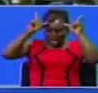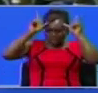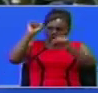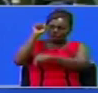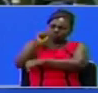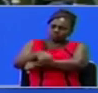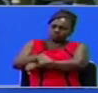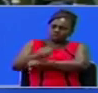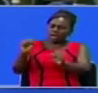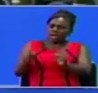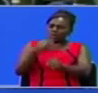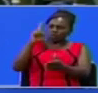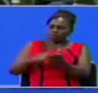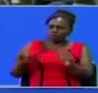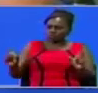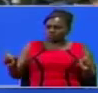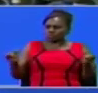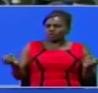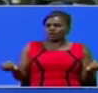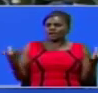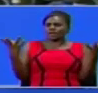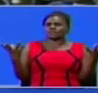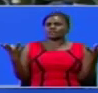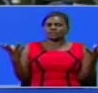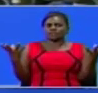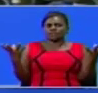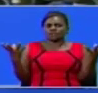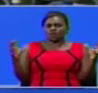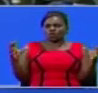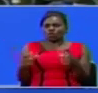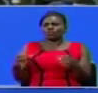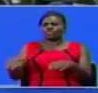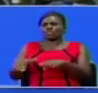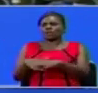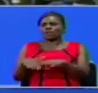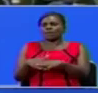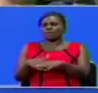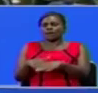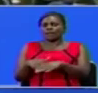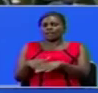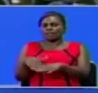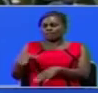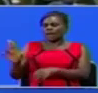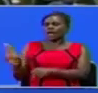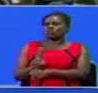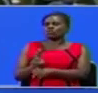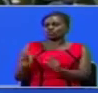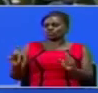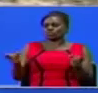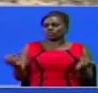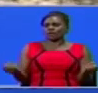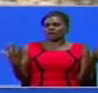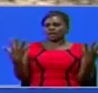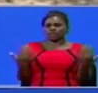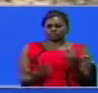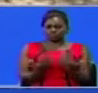the end result is a methane gas, which one of our community members who is around here and is using that for